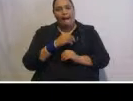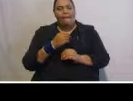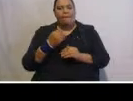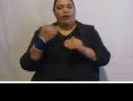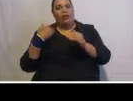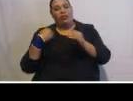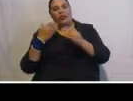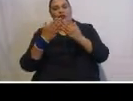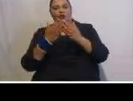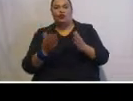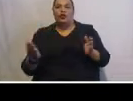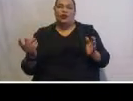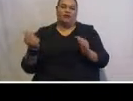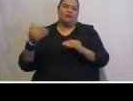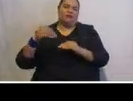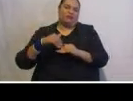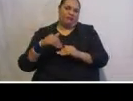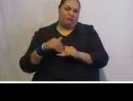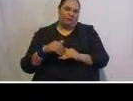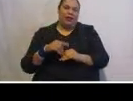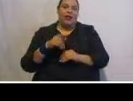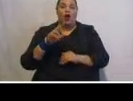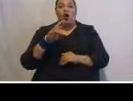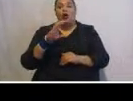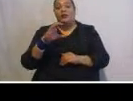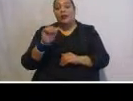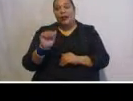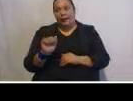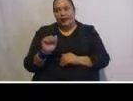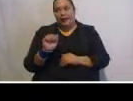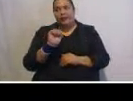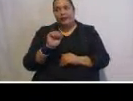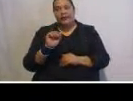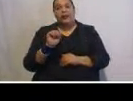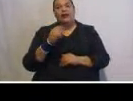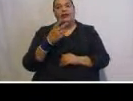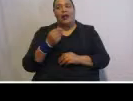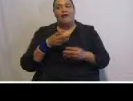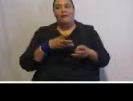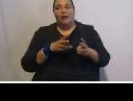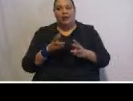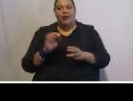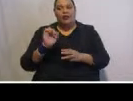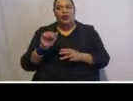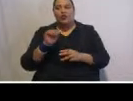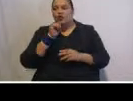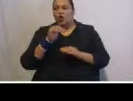the general tariff. The RCA, the clawback mechanism. This